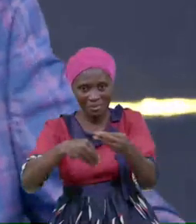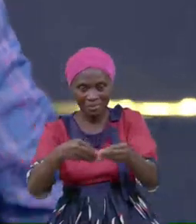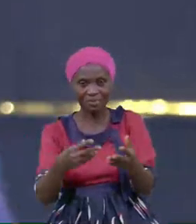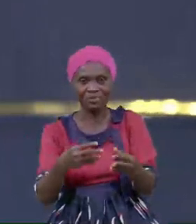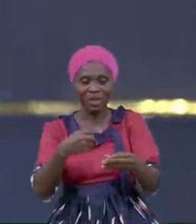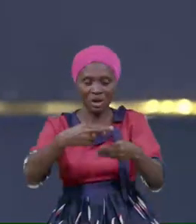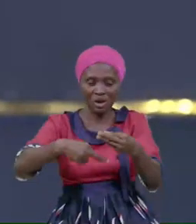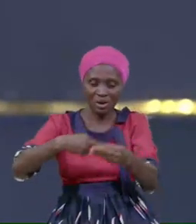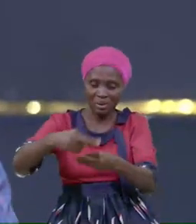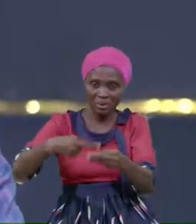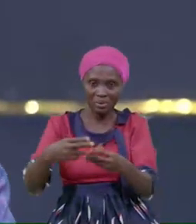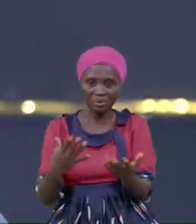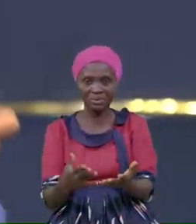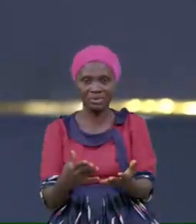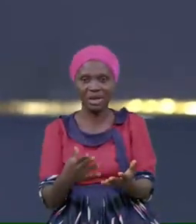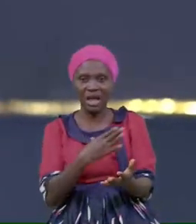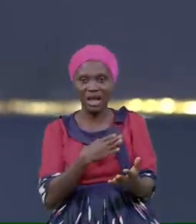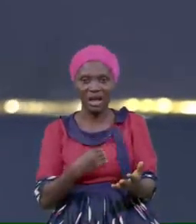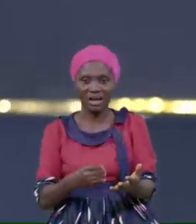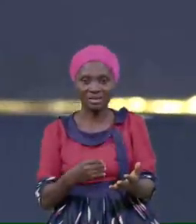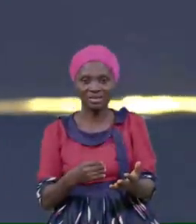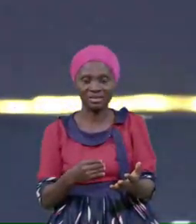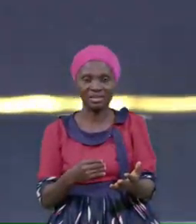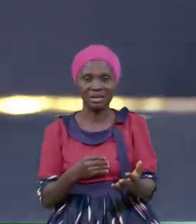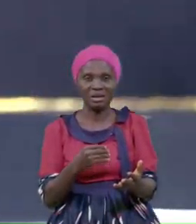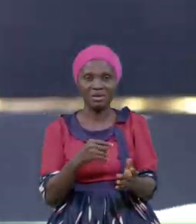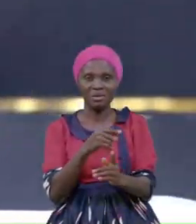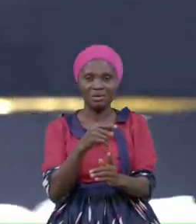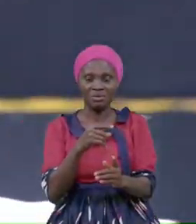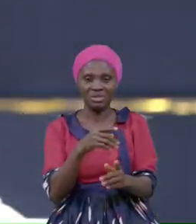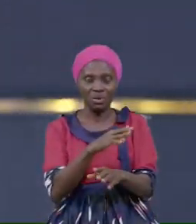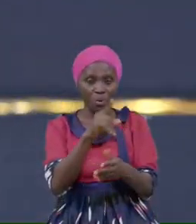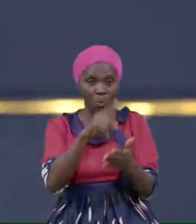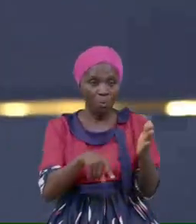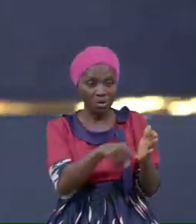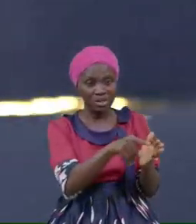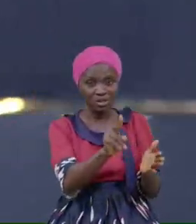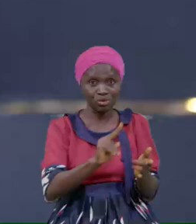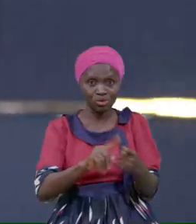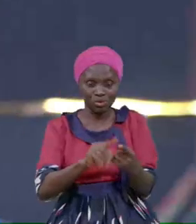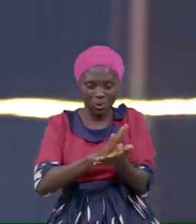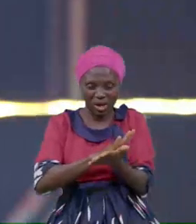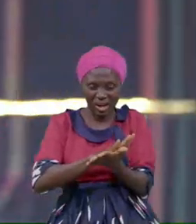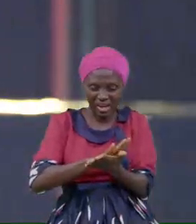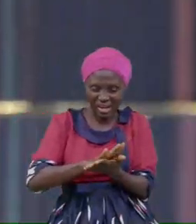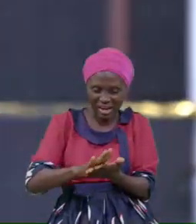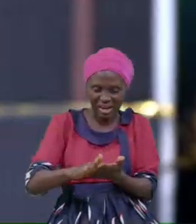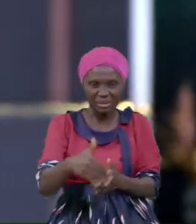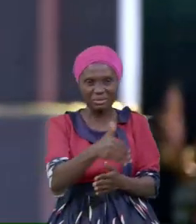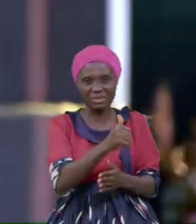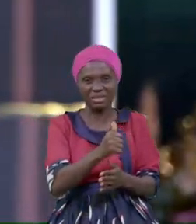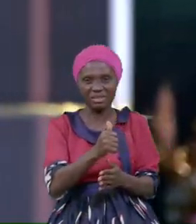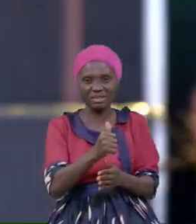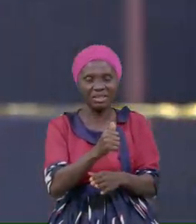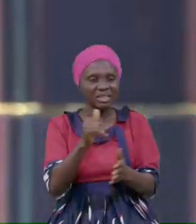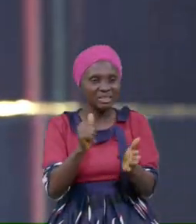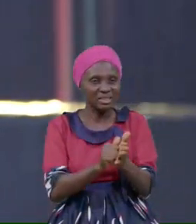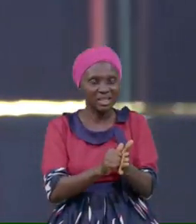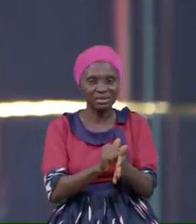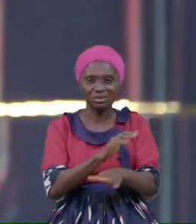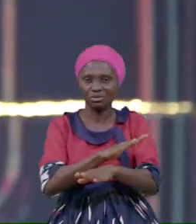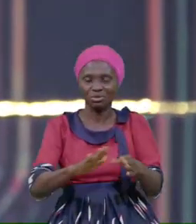try to clean off, and, that thing doesn't clean up very well. And then you are carrying those leaves with